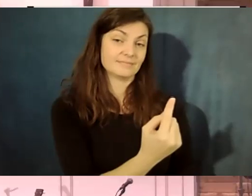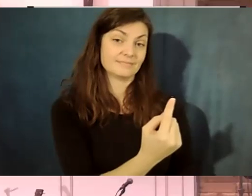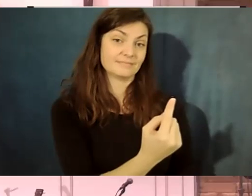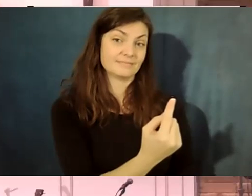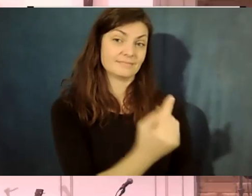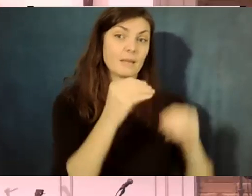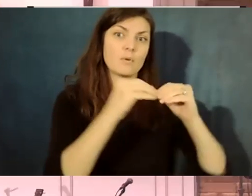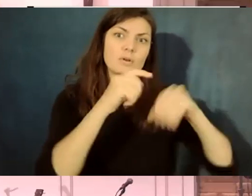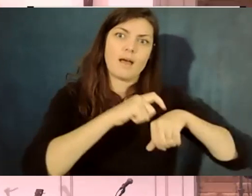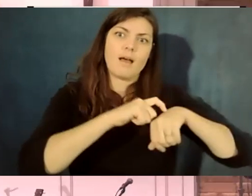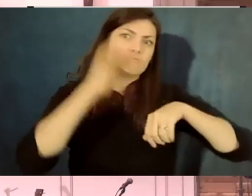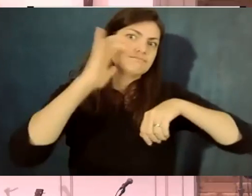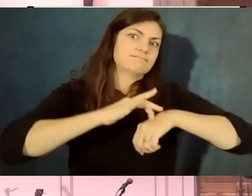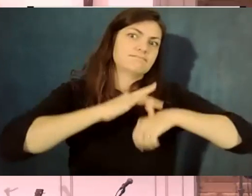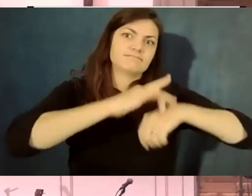more time,